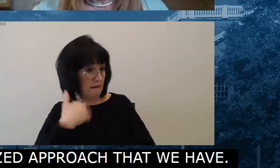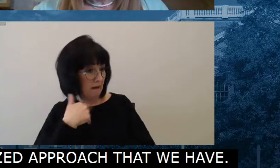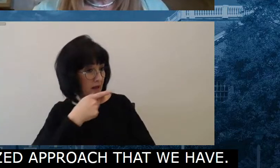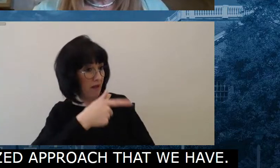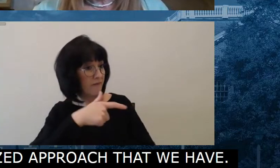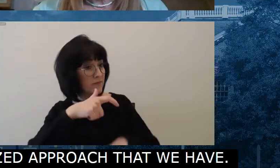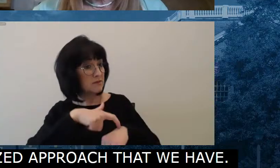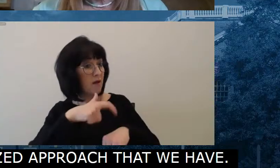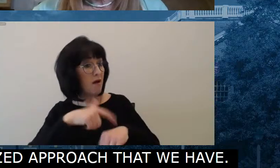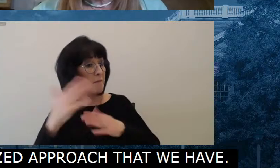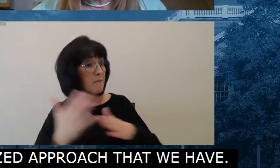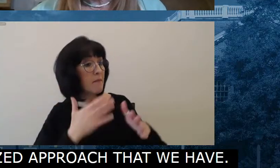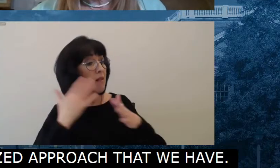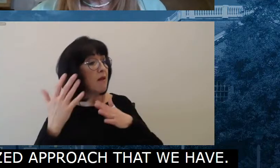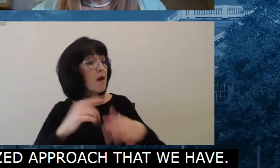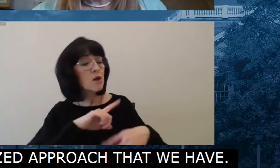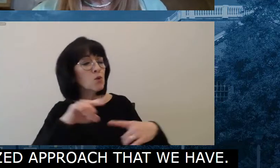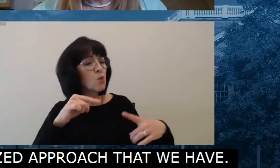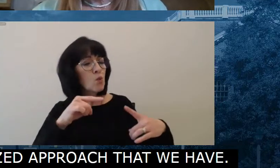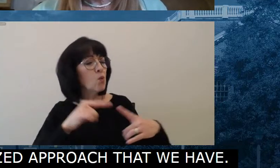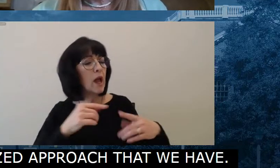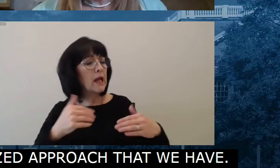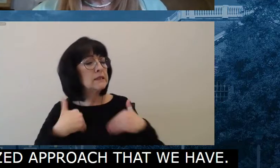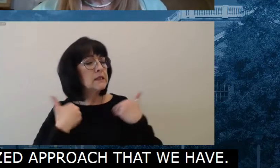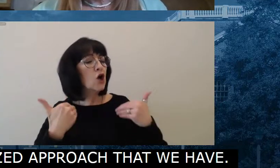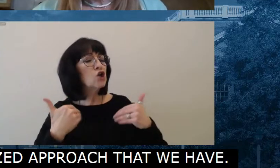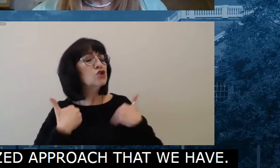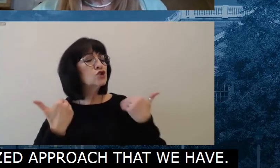younger Delaware residents will be able to get vaccinated?